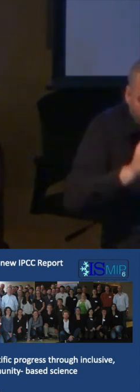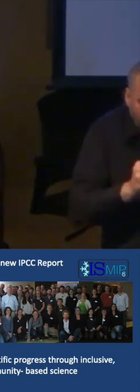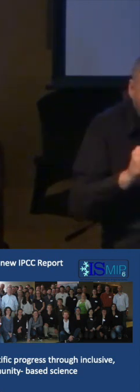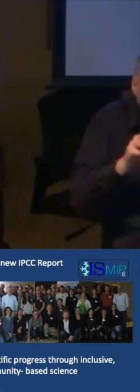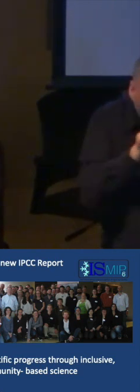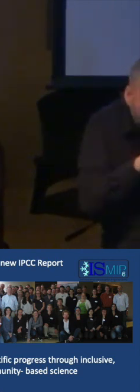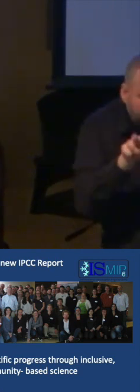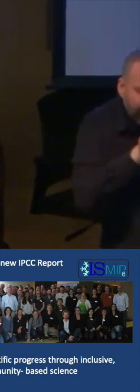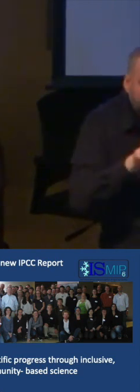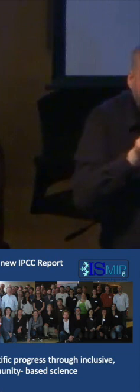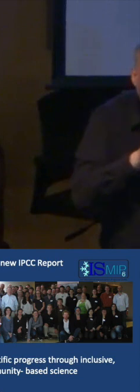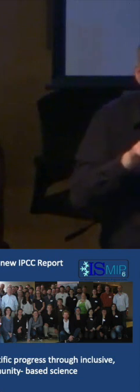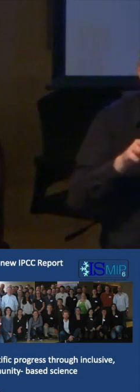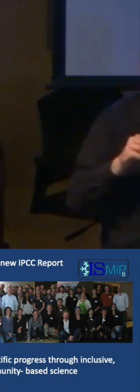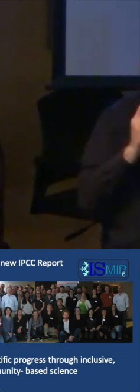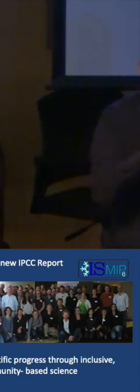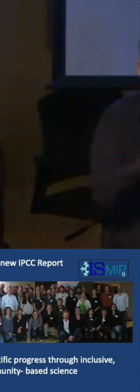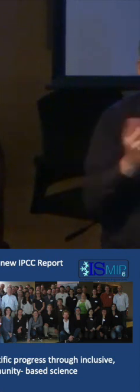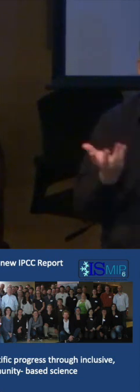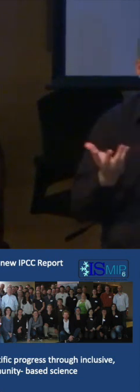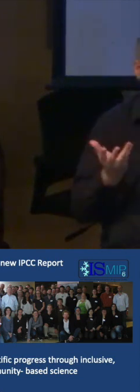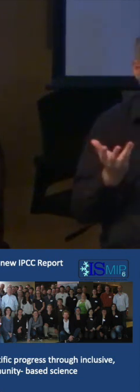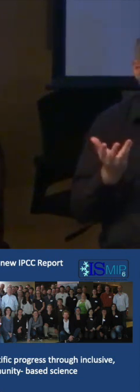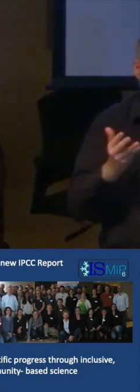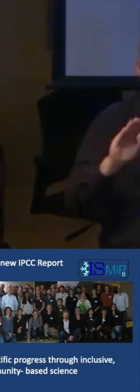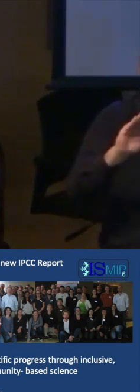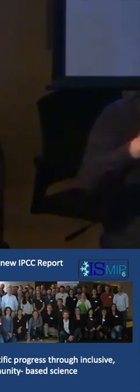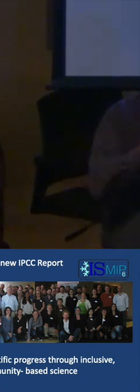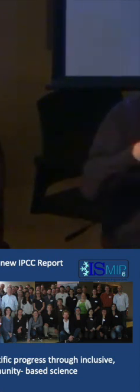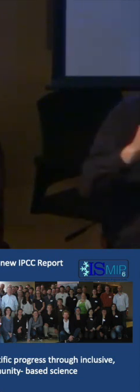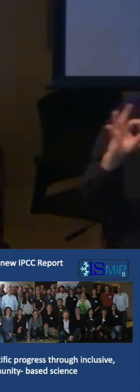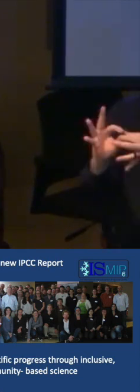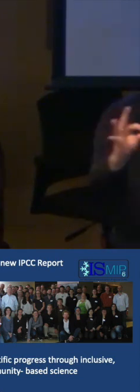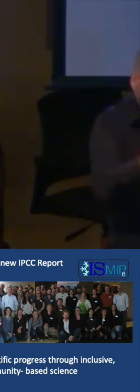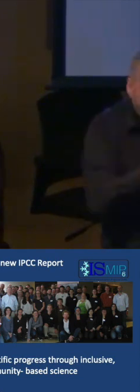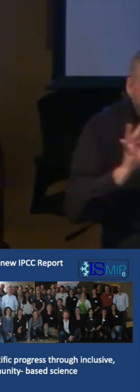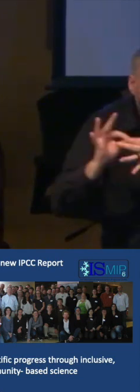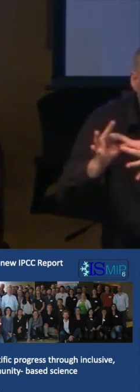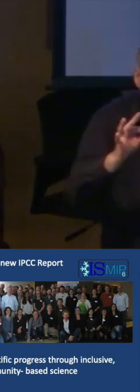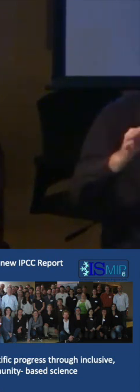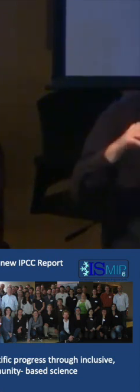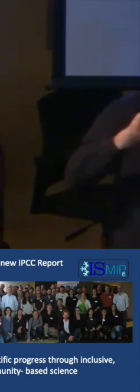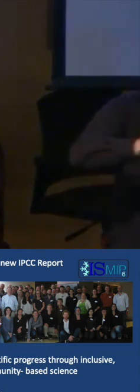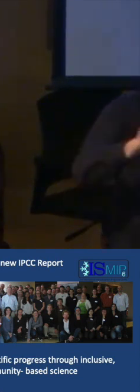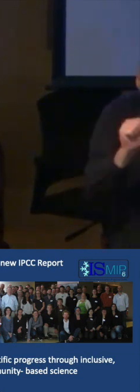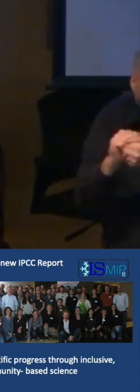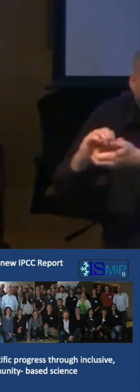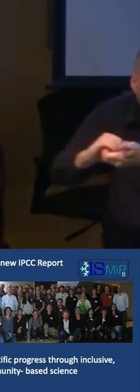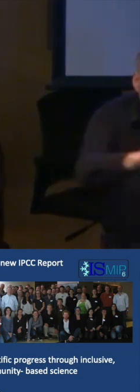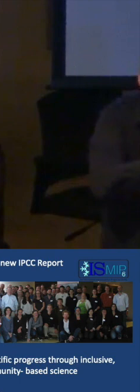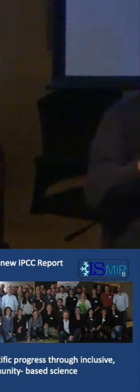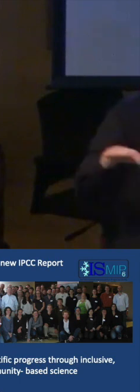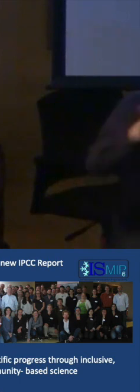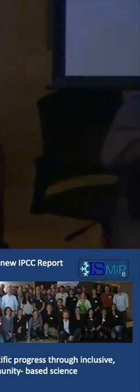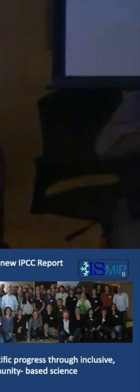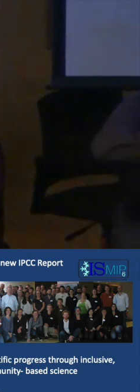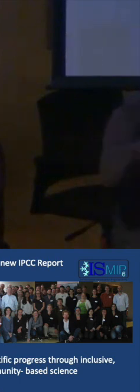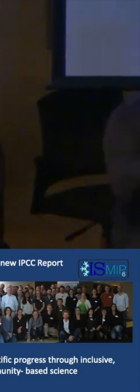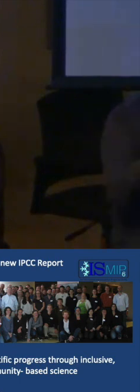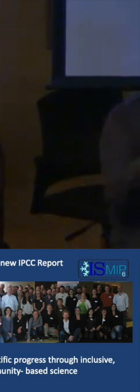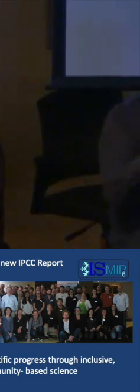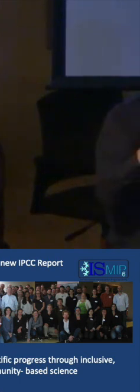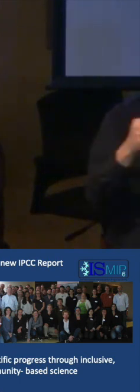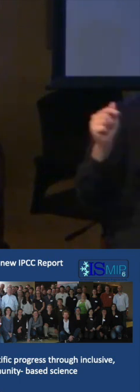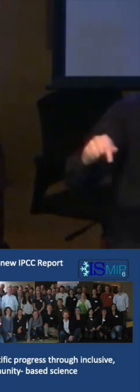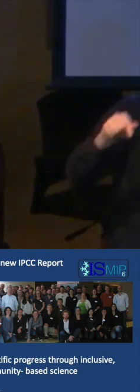is a community that learned to work together, it's an international community. Everybody was moving